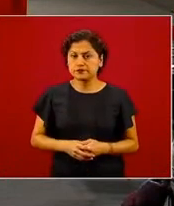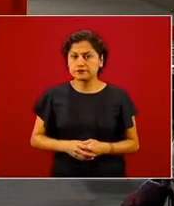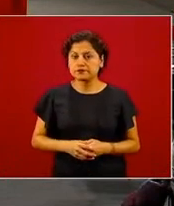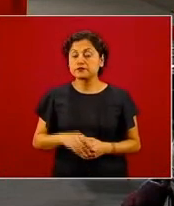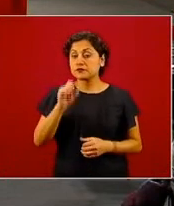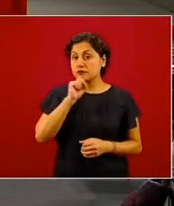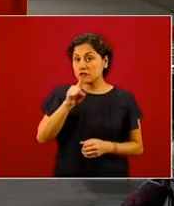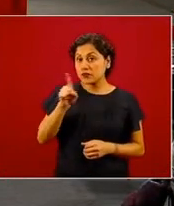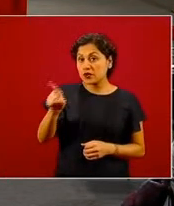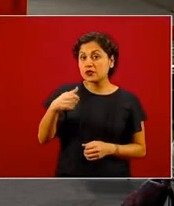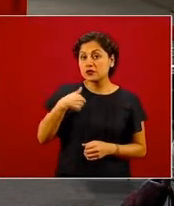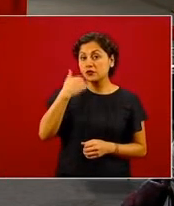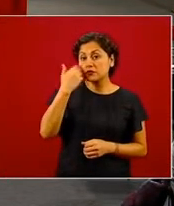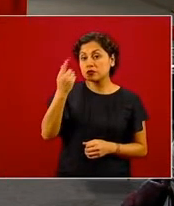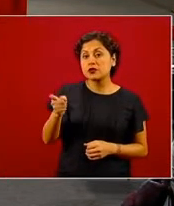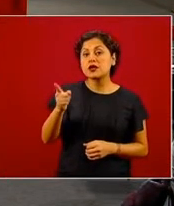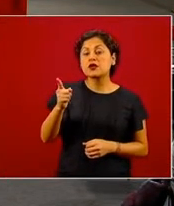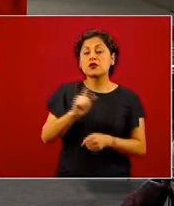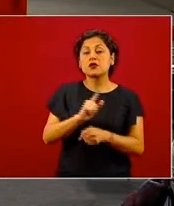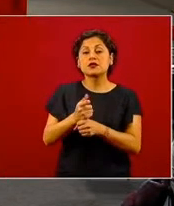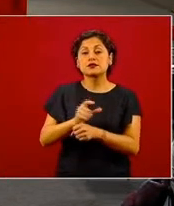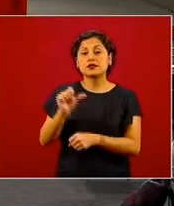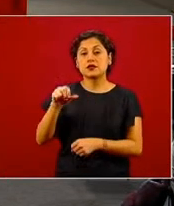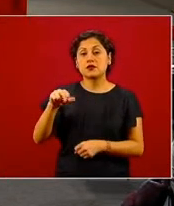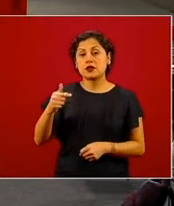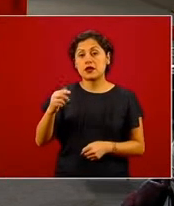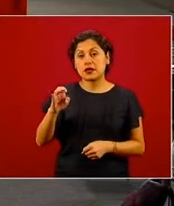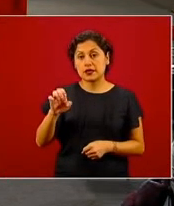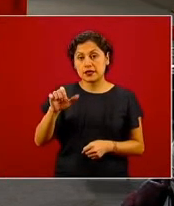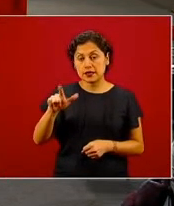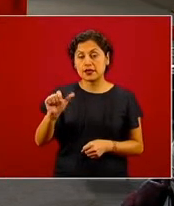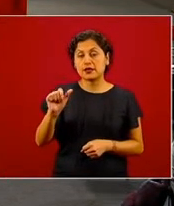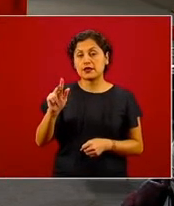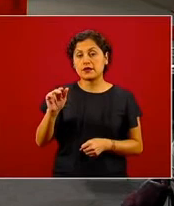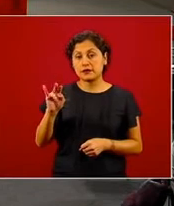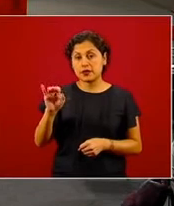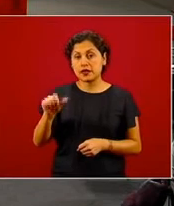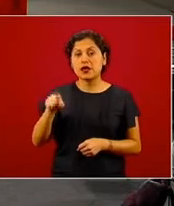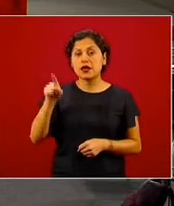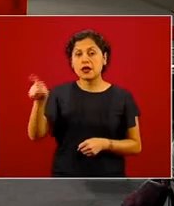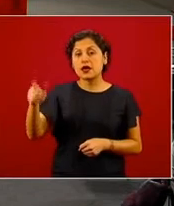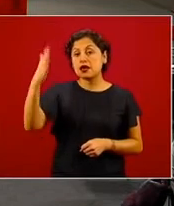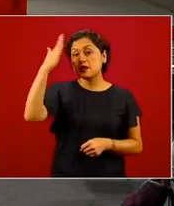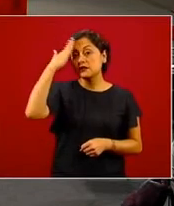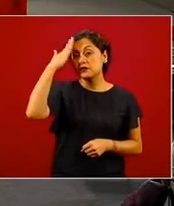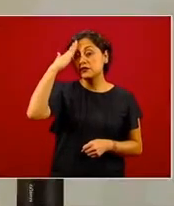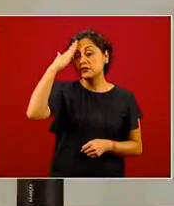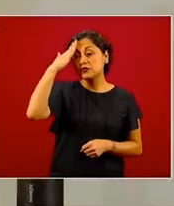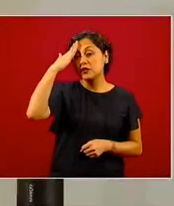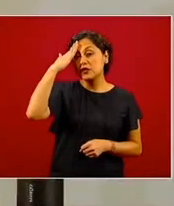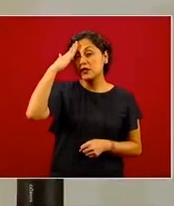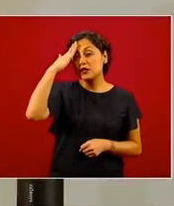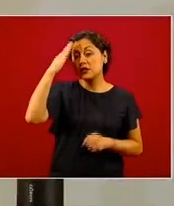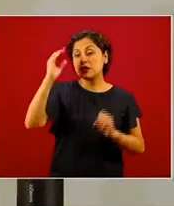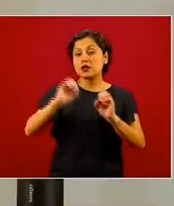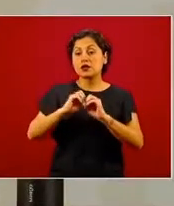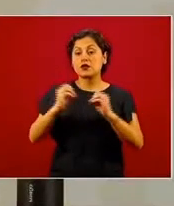I want to mention that Jose Avila Perez, who is the head of the